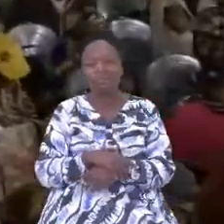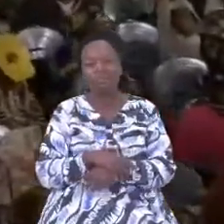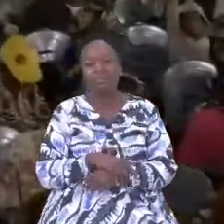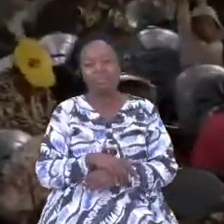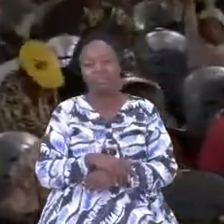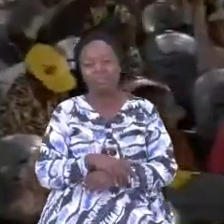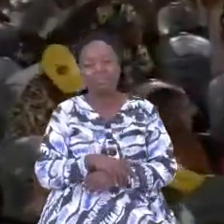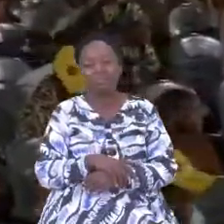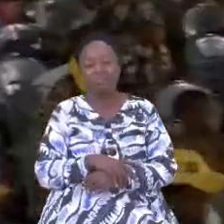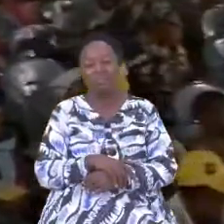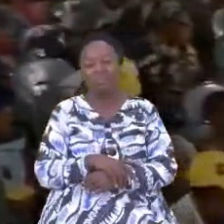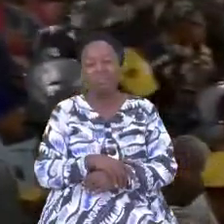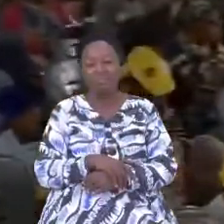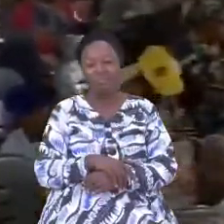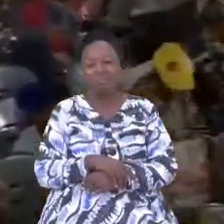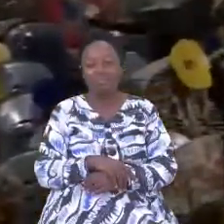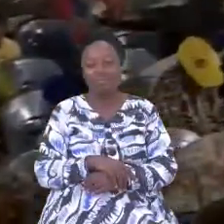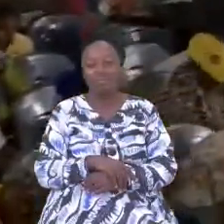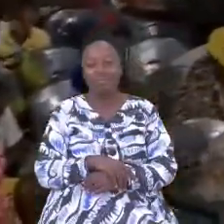On the right.